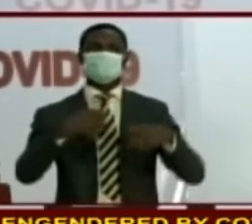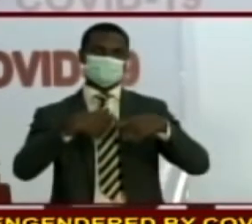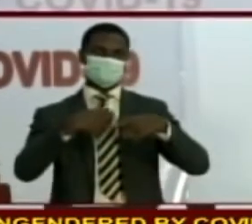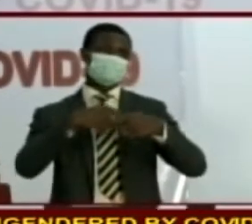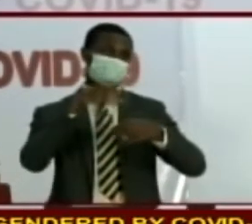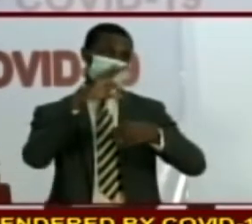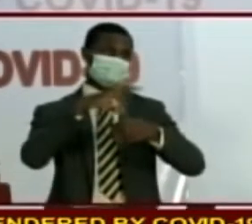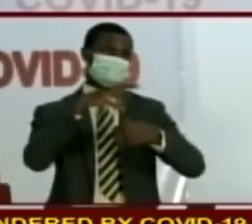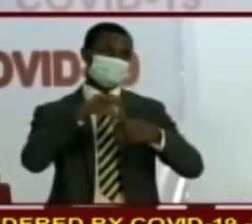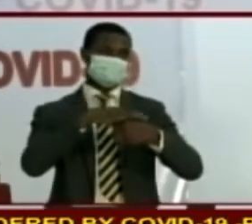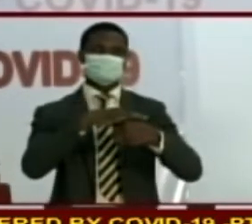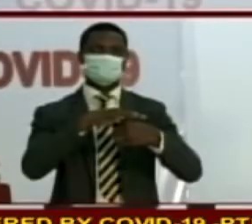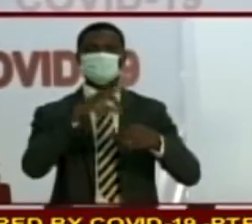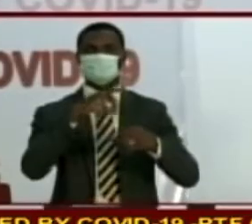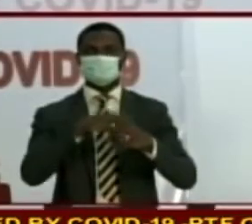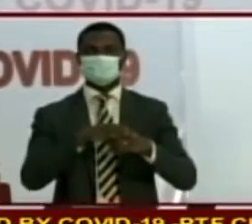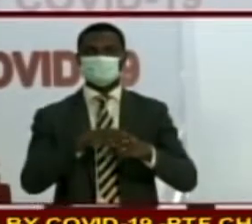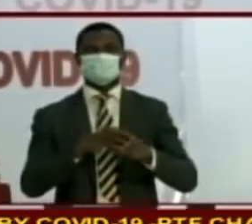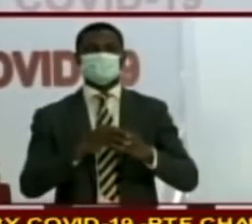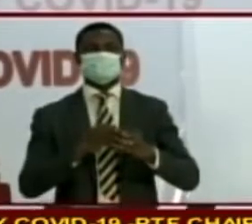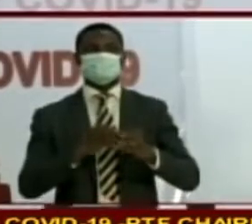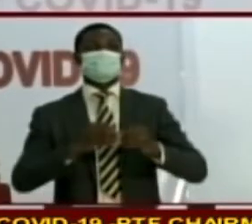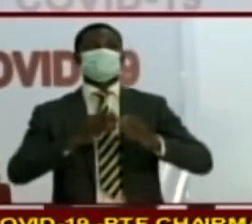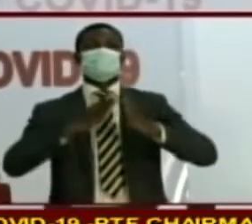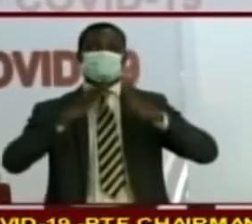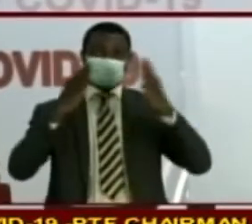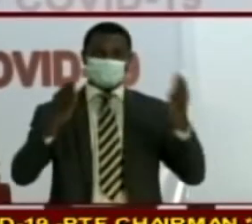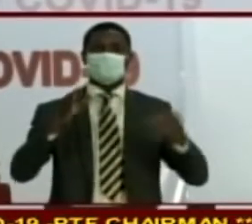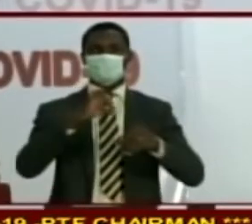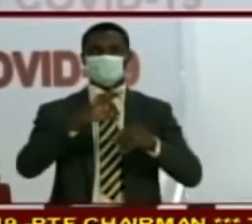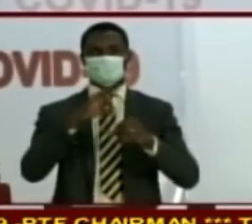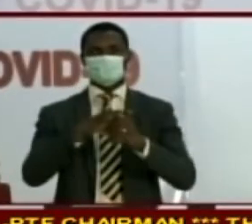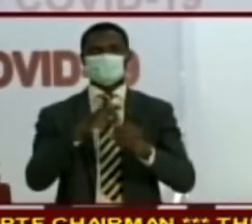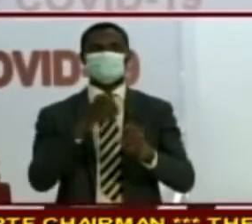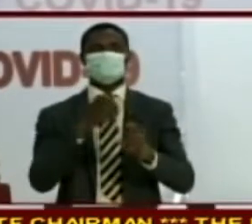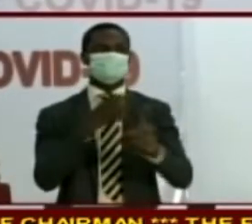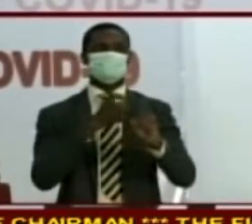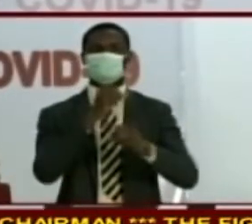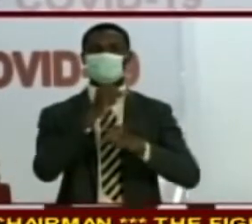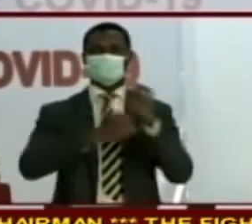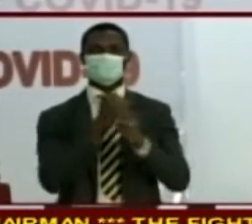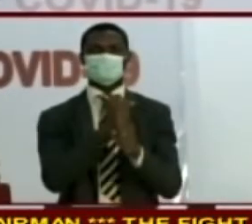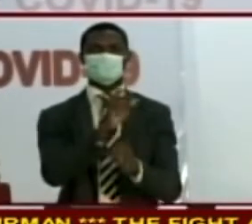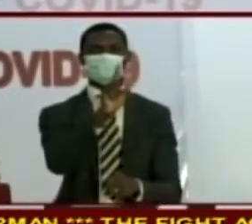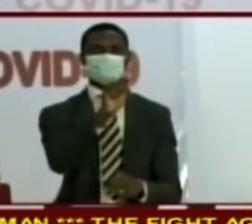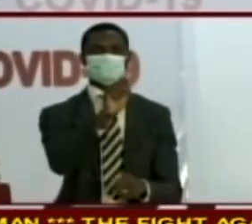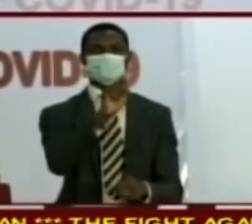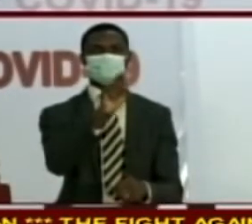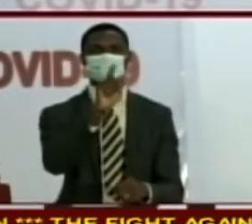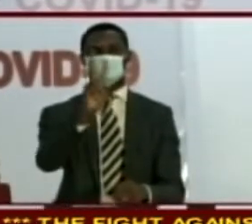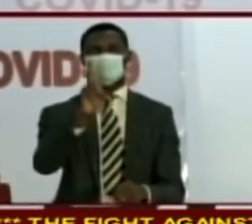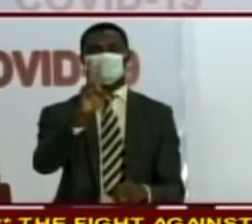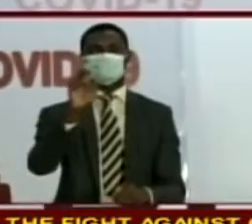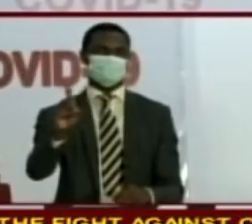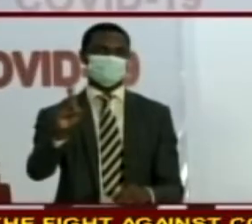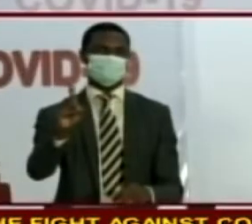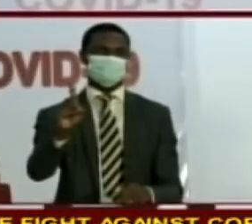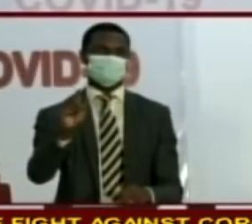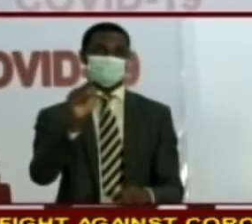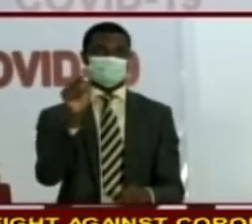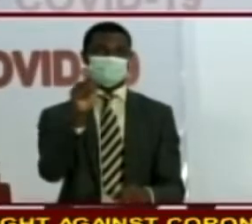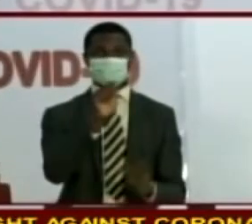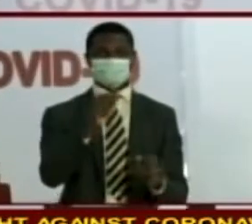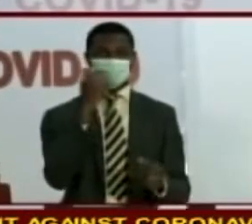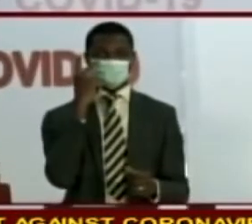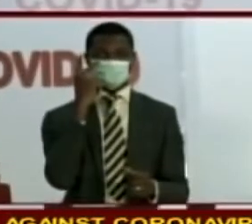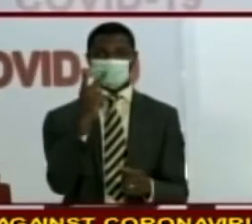voting in major elections starting from 2021. So you can see, and